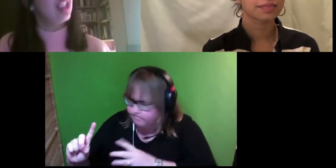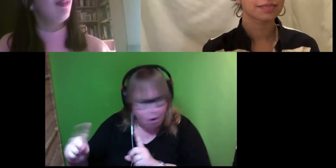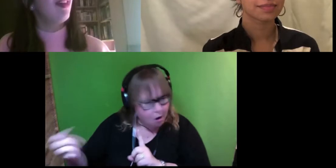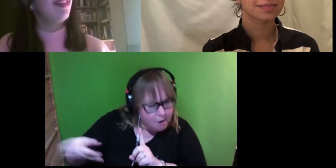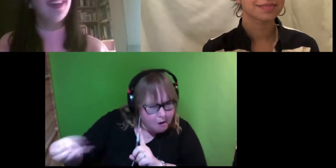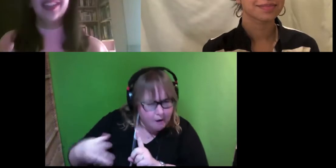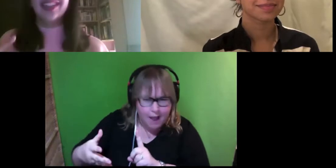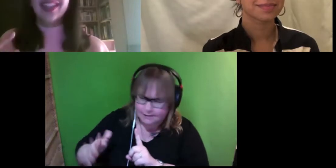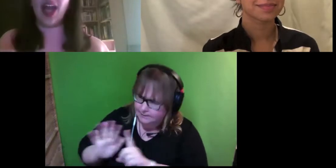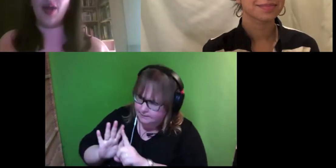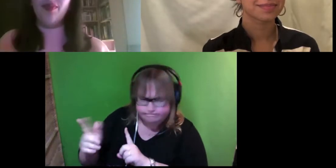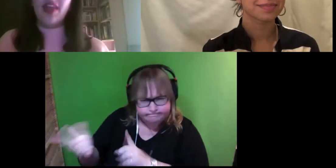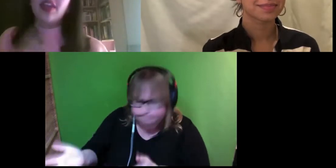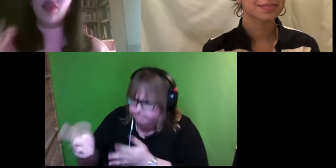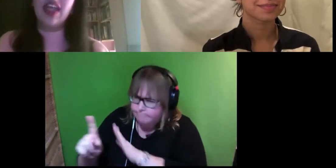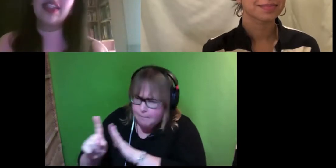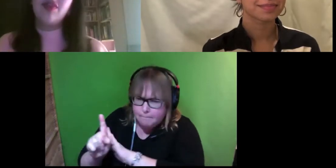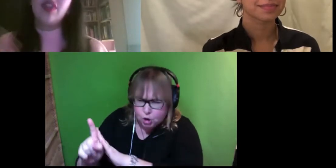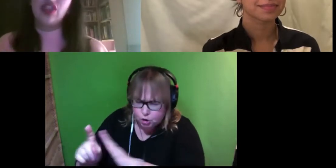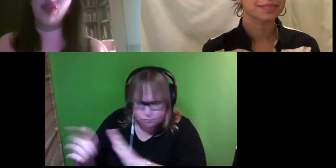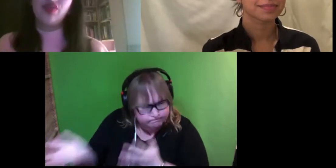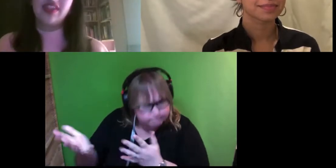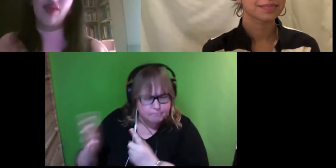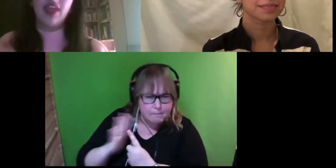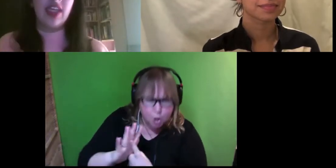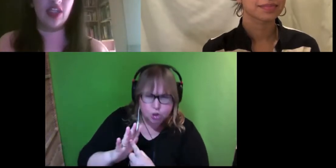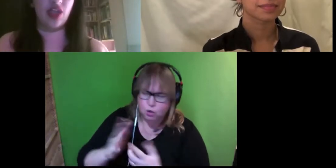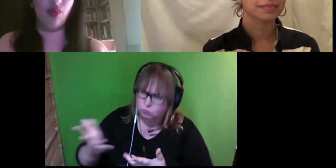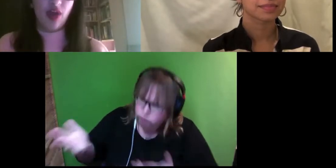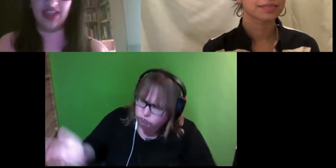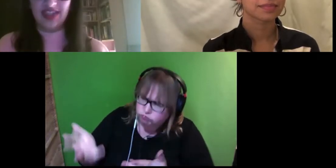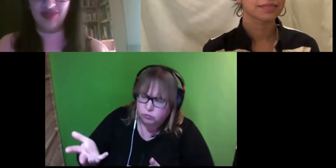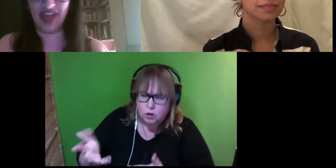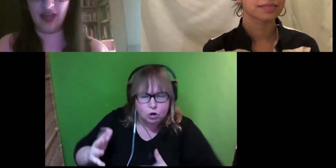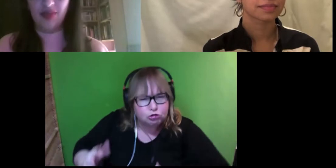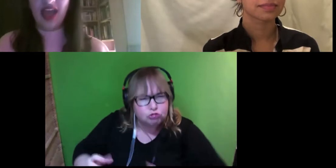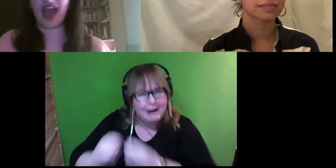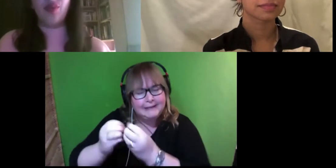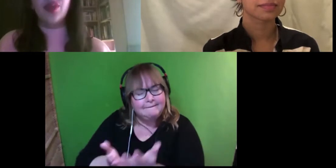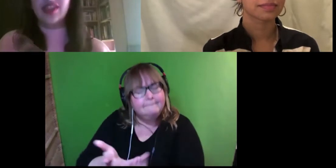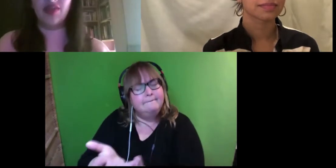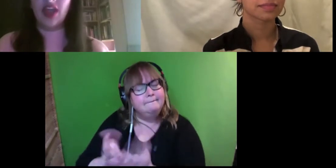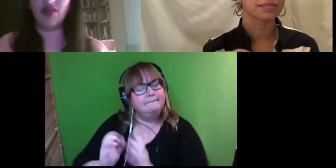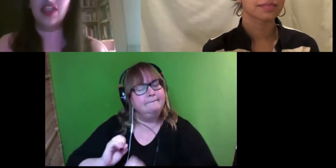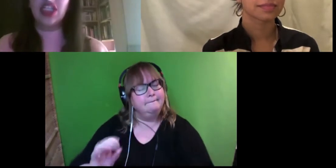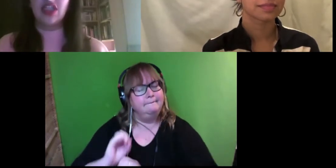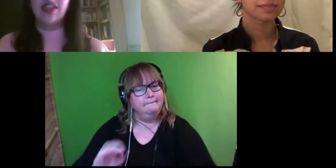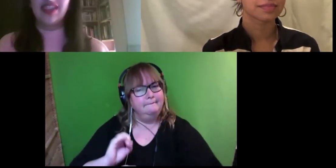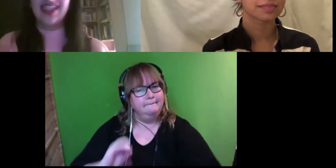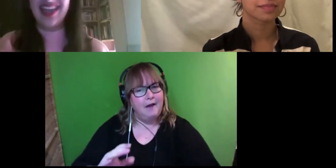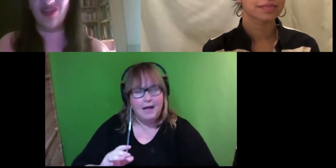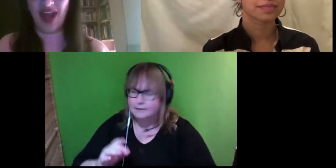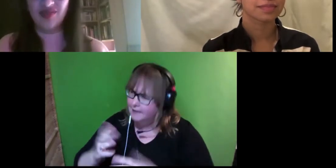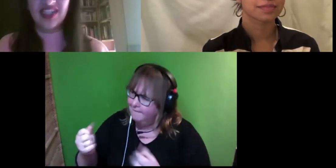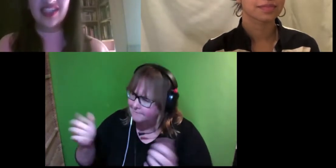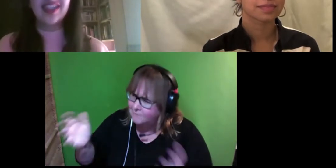each other rather in the creative discourse that we each are working to develop. And we also encourage each other to